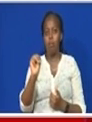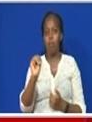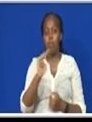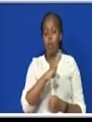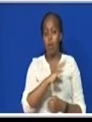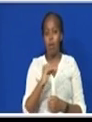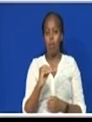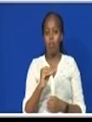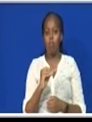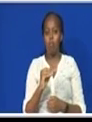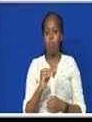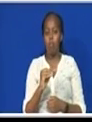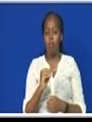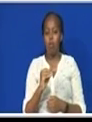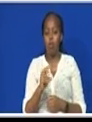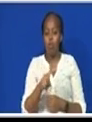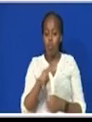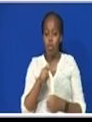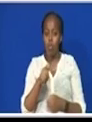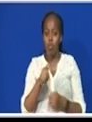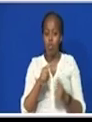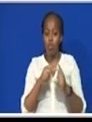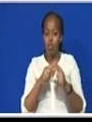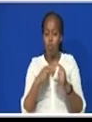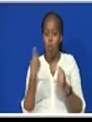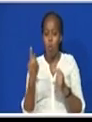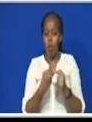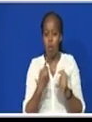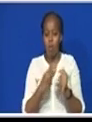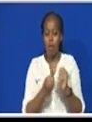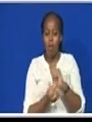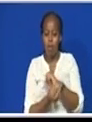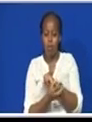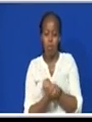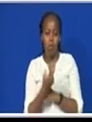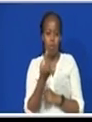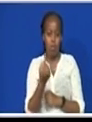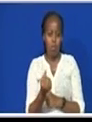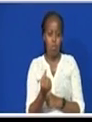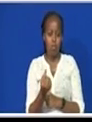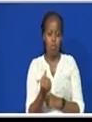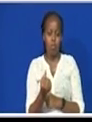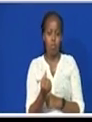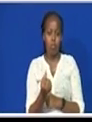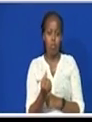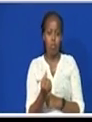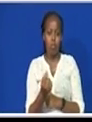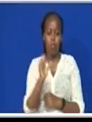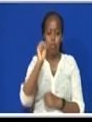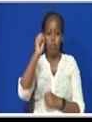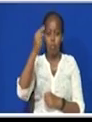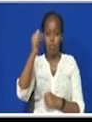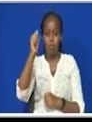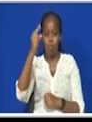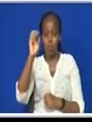And then it requires you to state. So what is it to state? To state means you have to